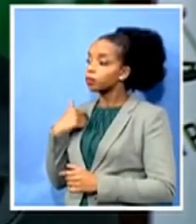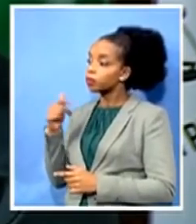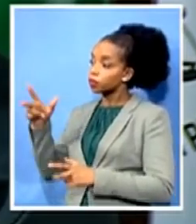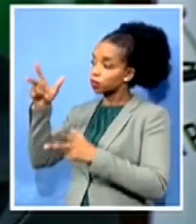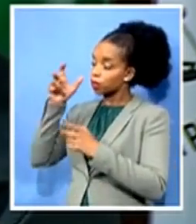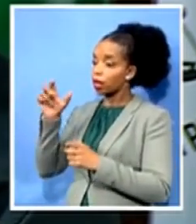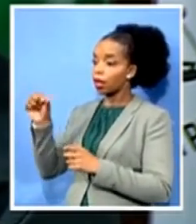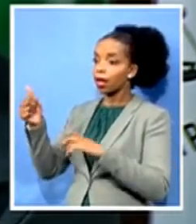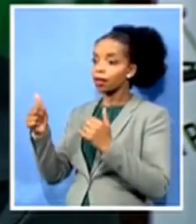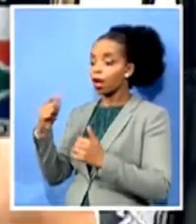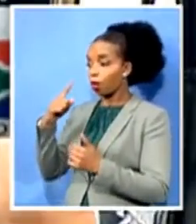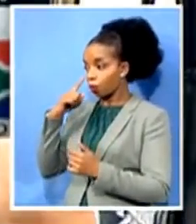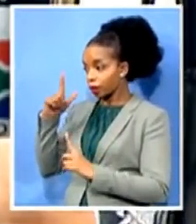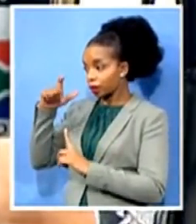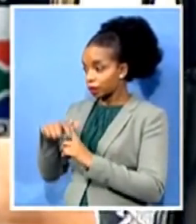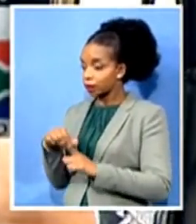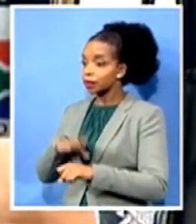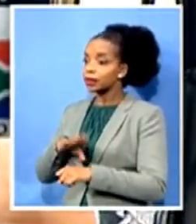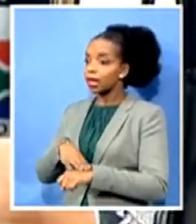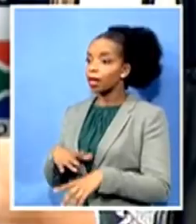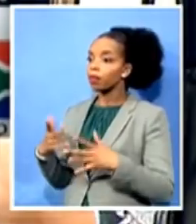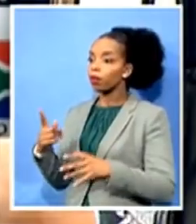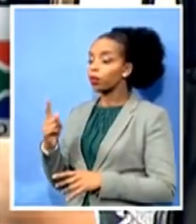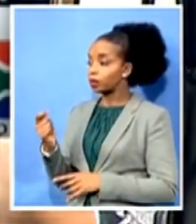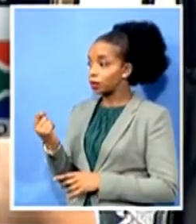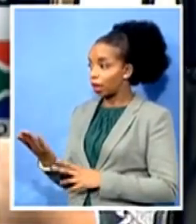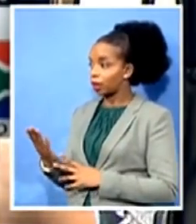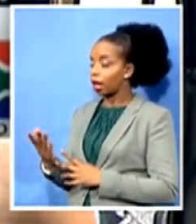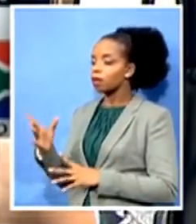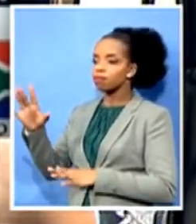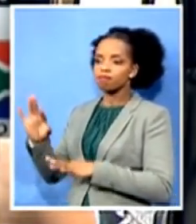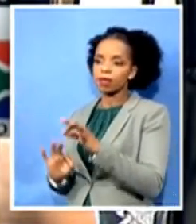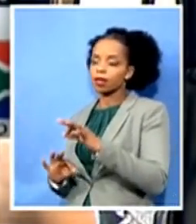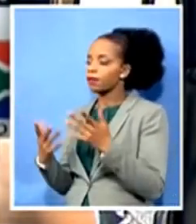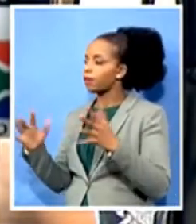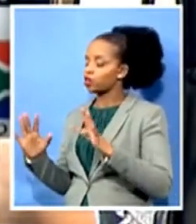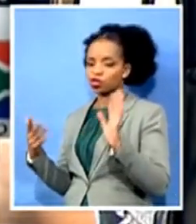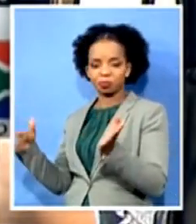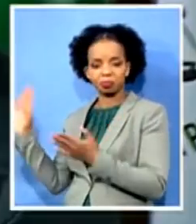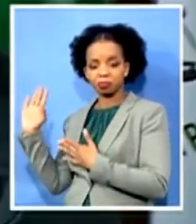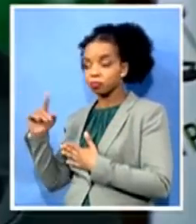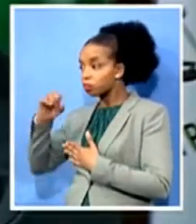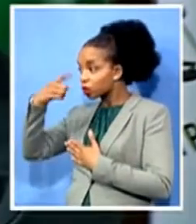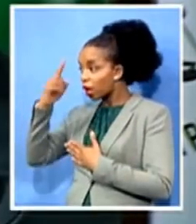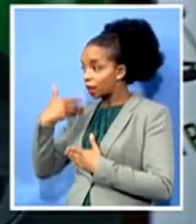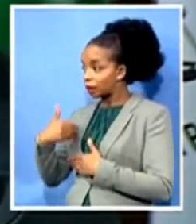had expired. Is that right? Yes, Chair. Yes.